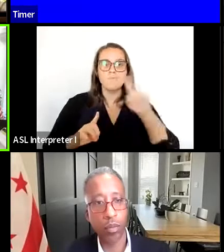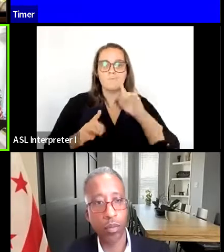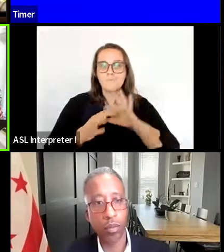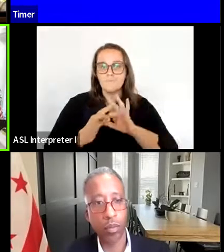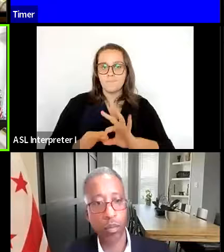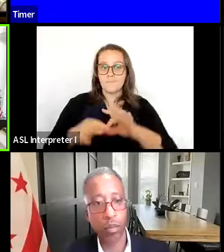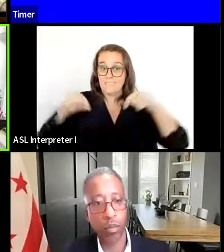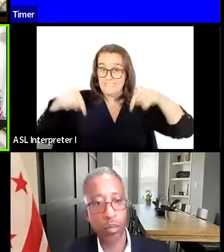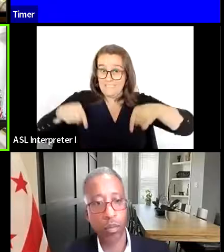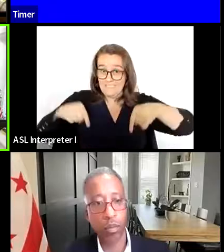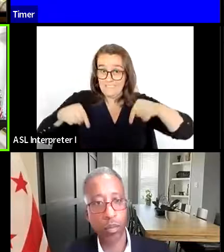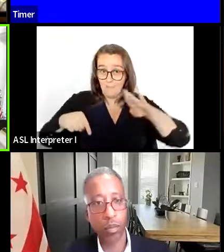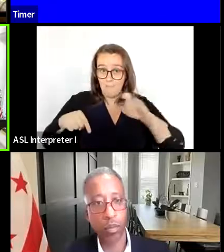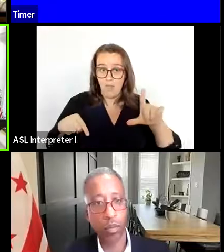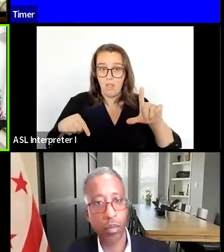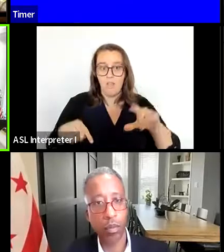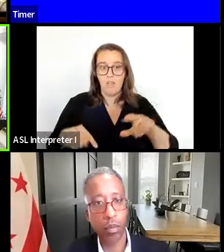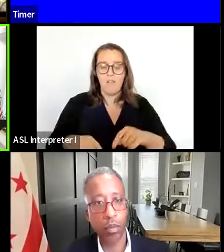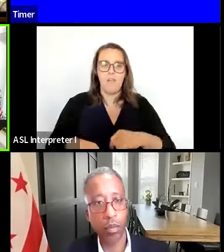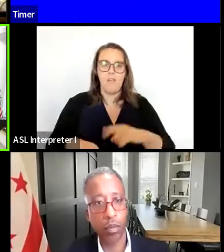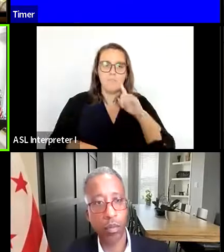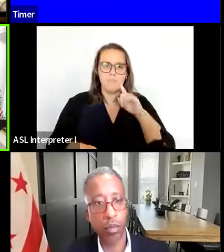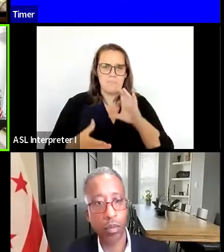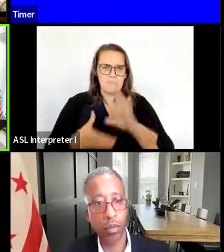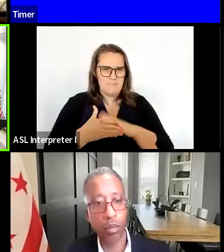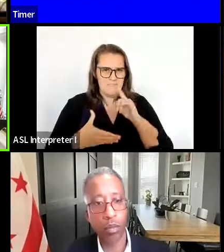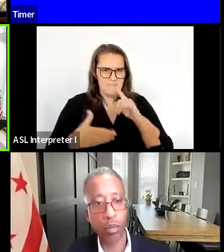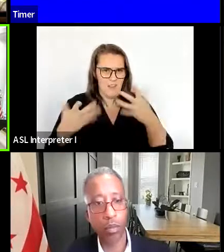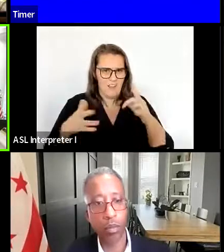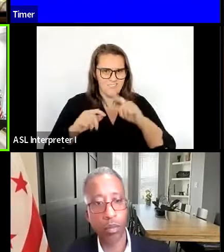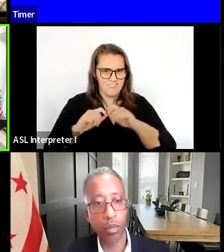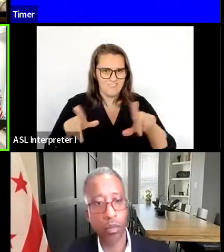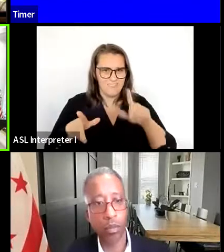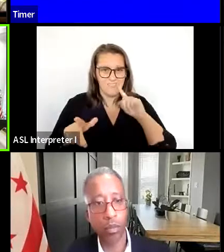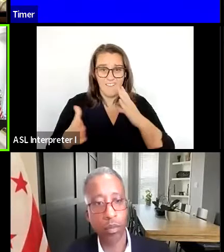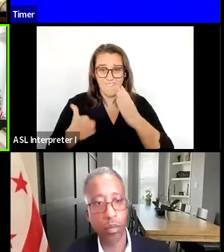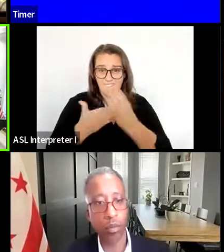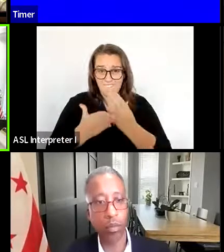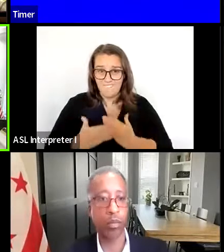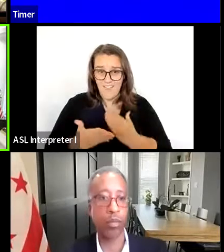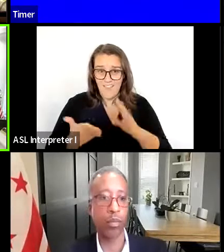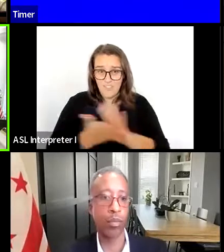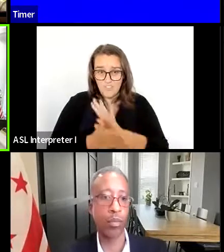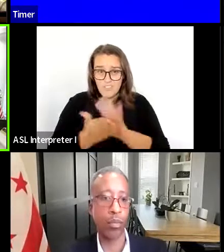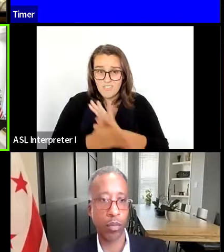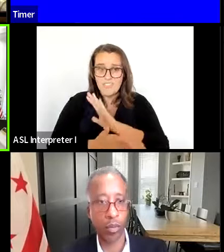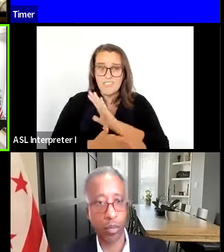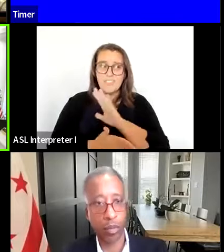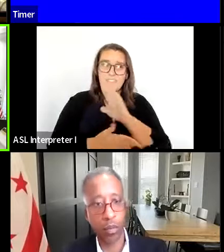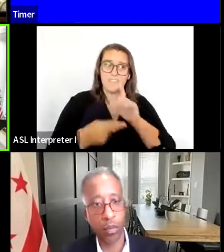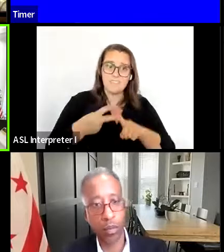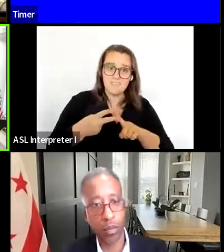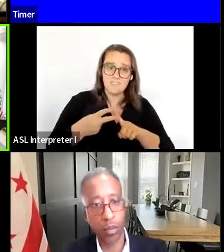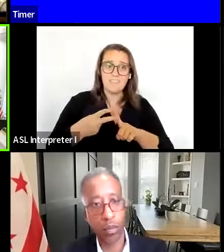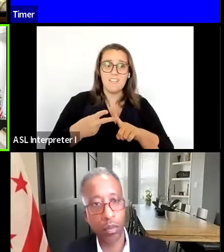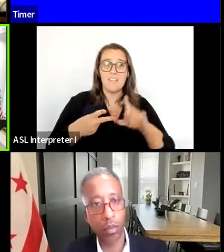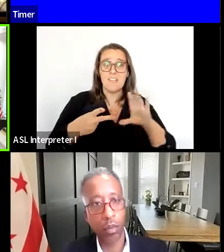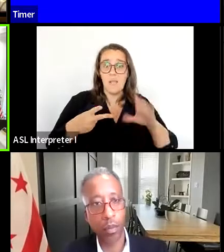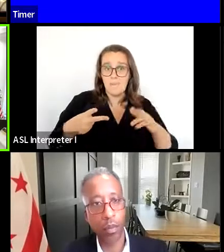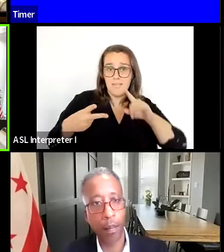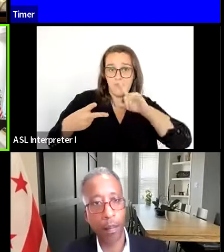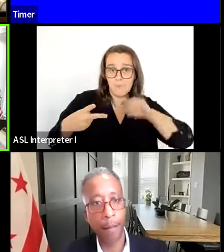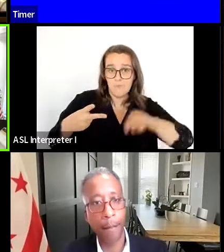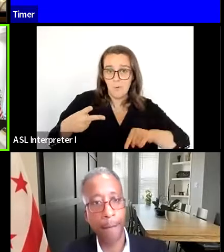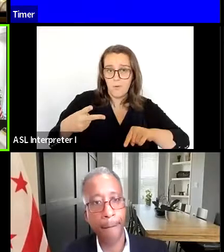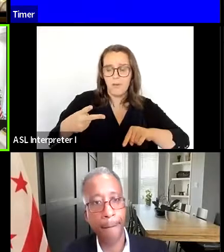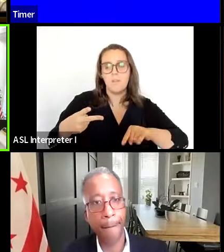this bill, I believe we circulated a fact sheet, and we also had the committee report and that sort of thing. But I take it that what you're asking is,